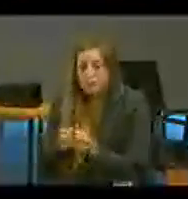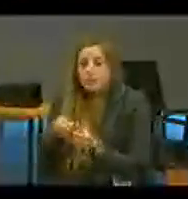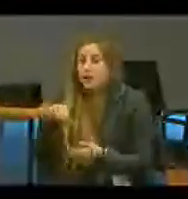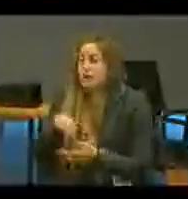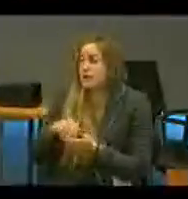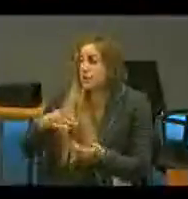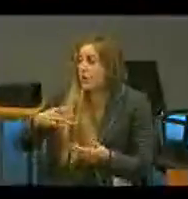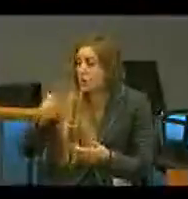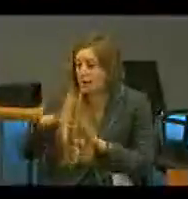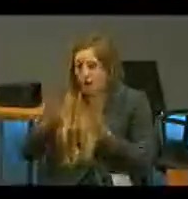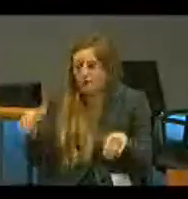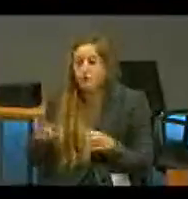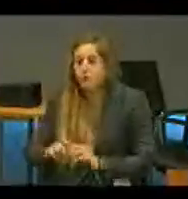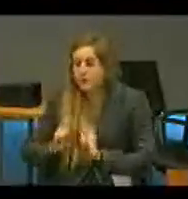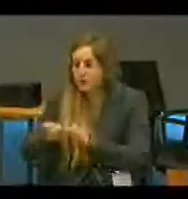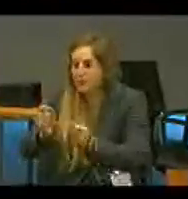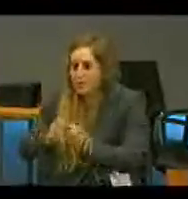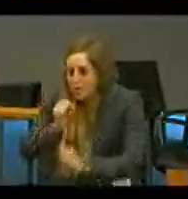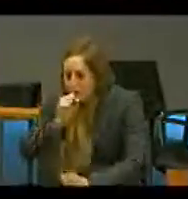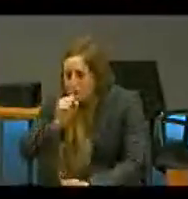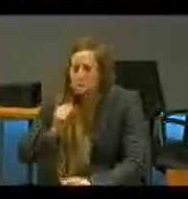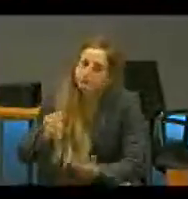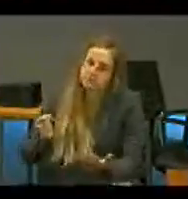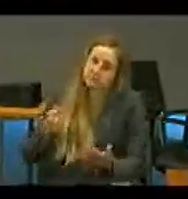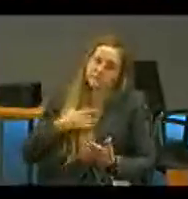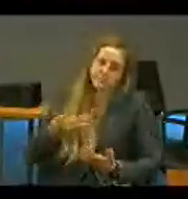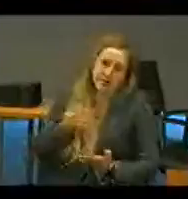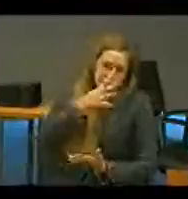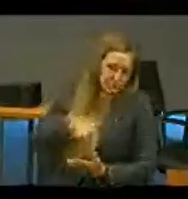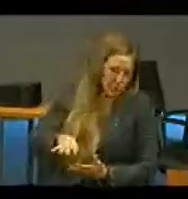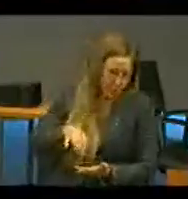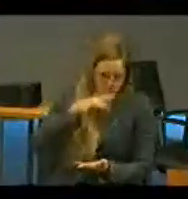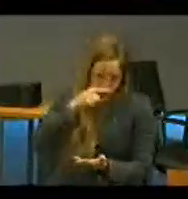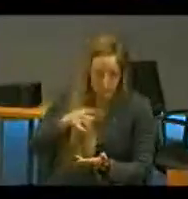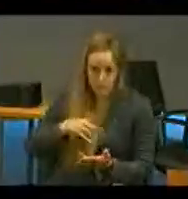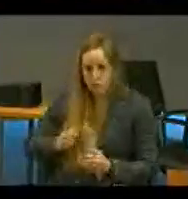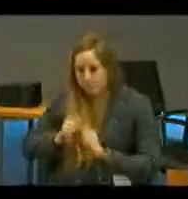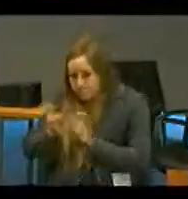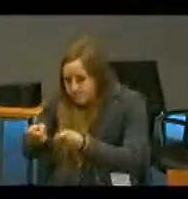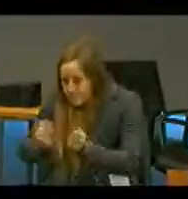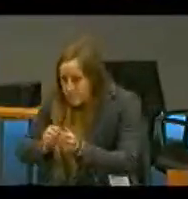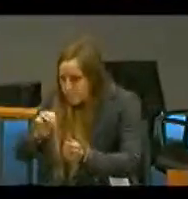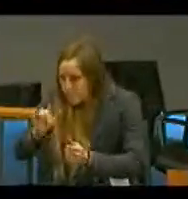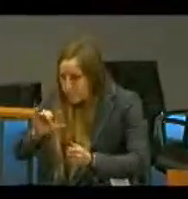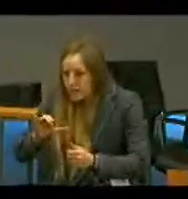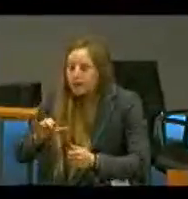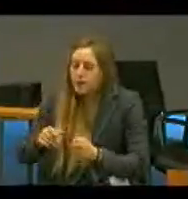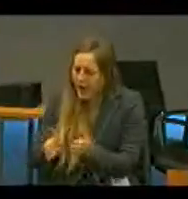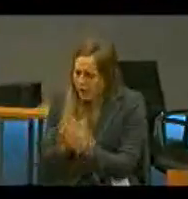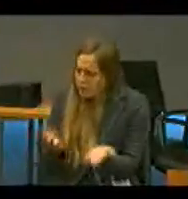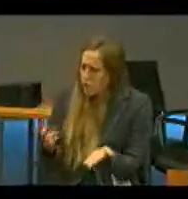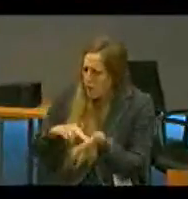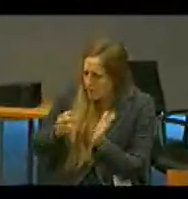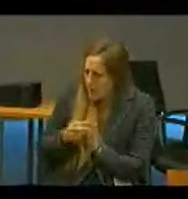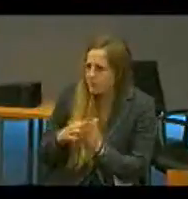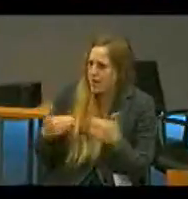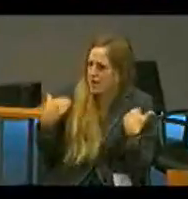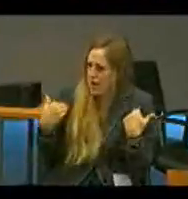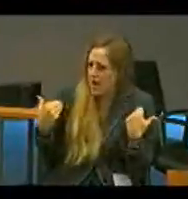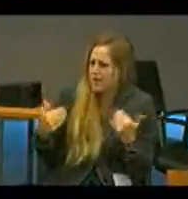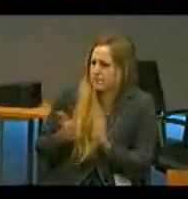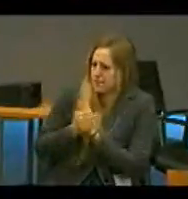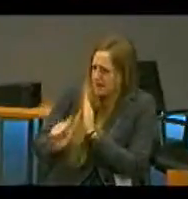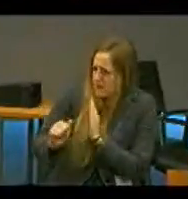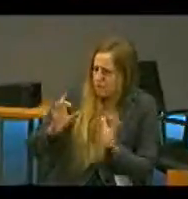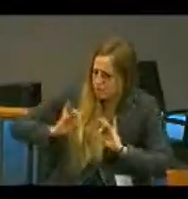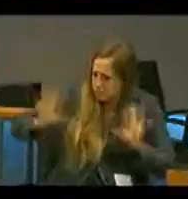room full of children. We gave them the microphone. And there was a 9-year-old boy in the room, and we asked him, what does it mean to be young, gifted, Black, and disabled? And he said,